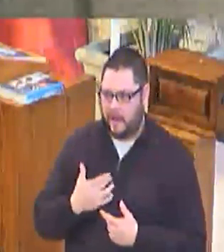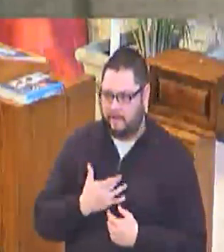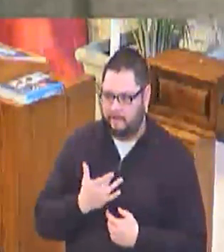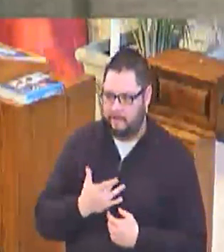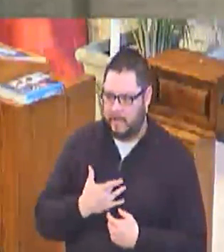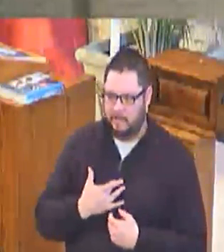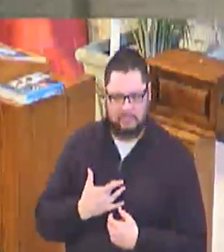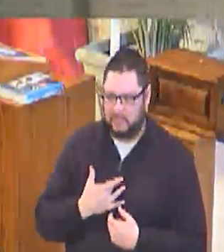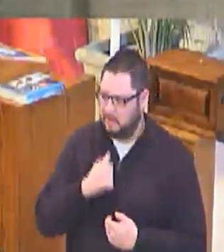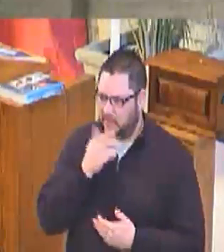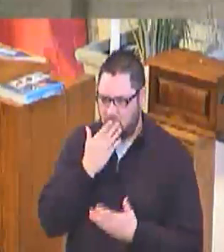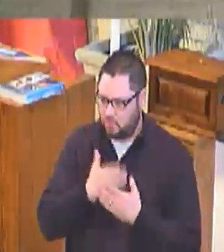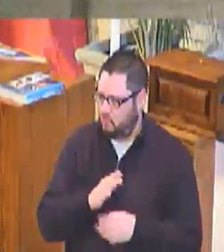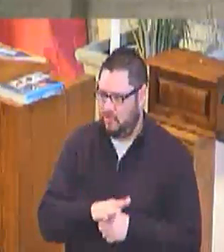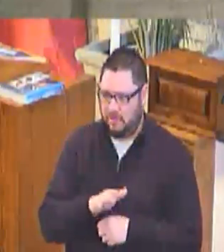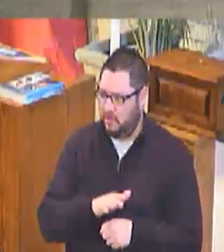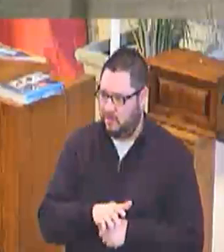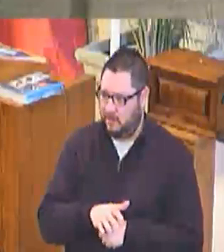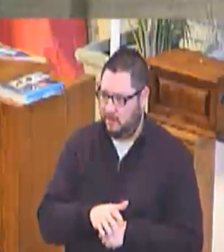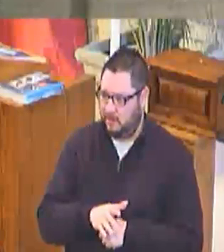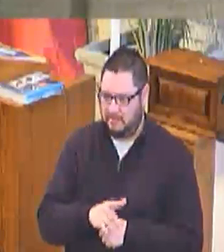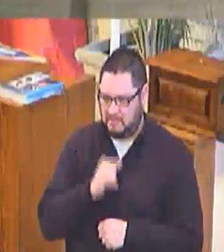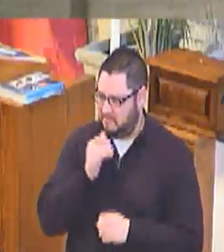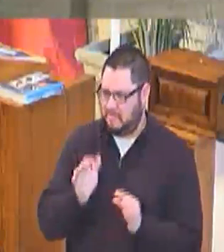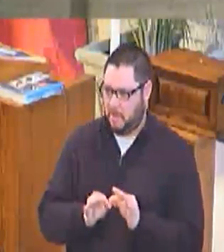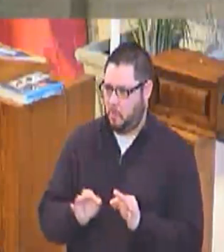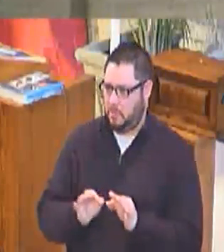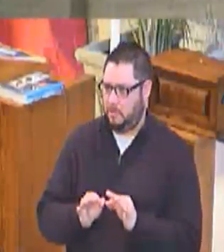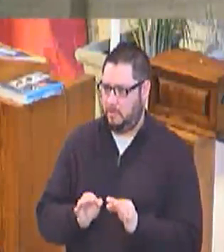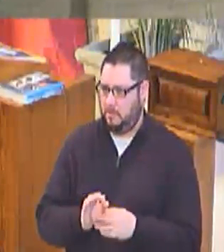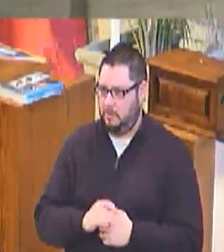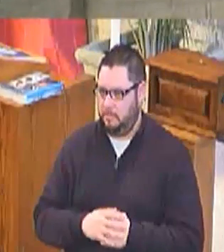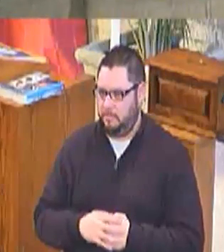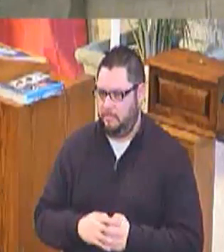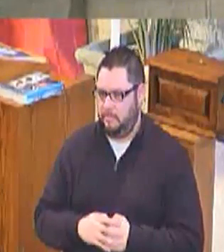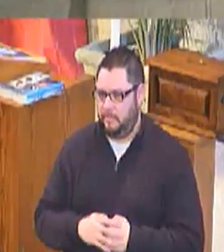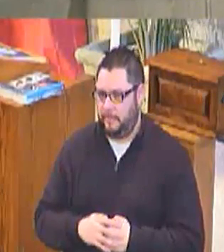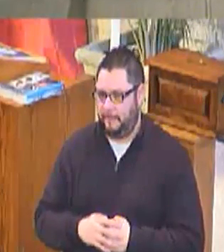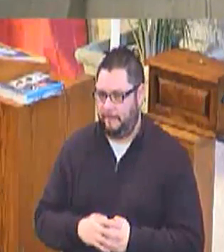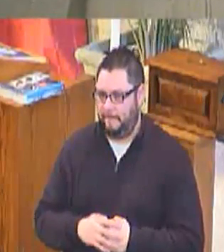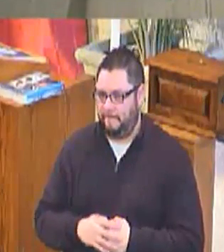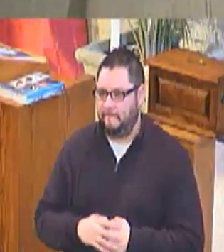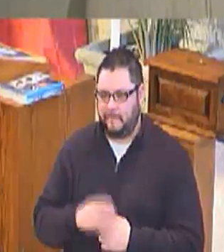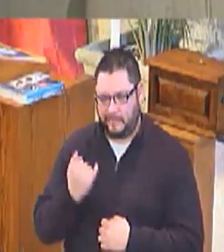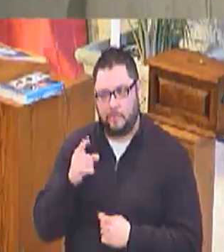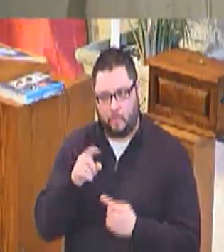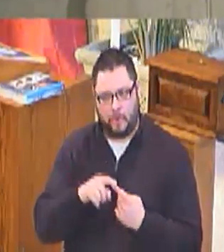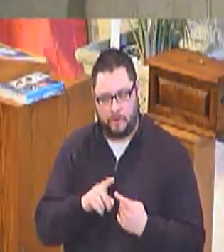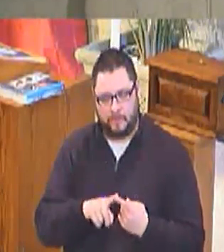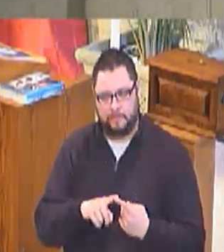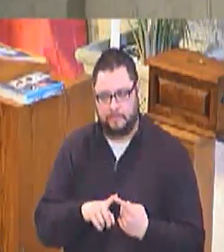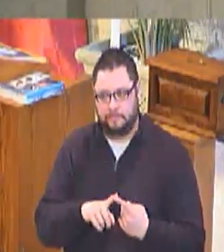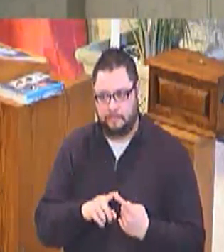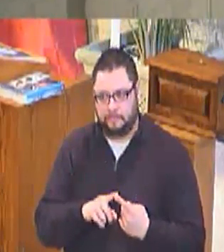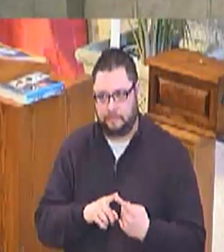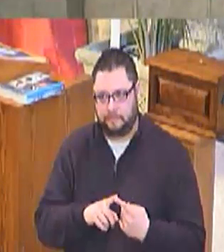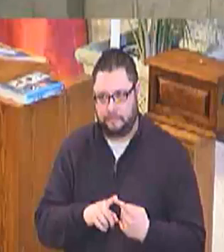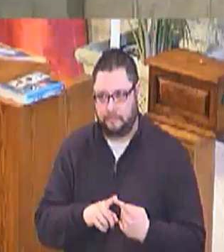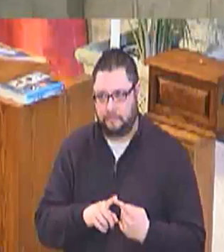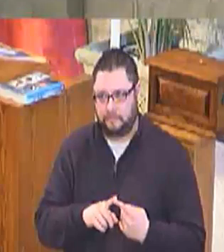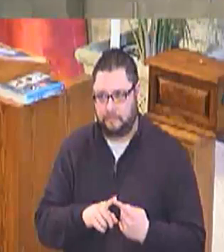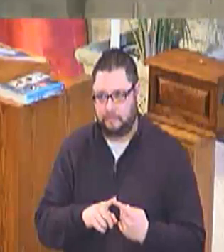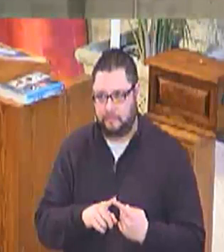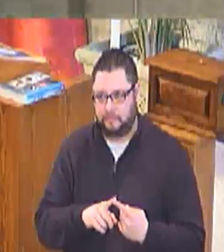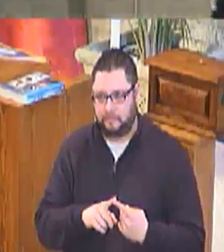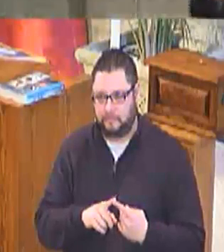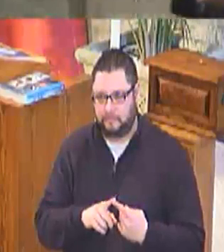not good enough, not worthy enough. That's one area. And then, of course,